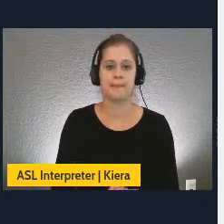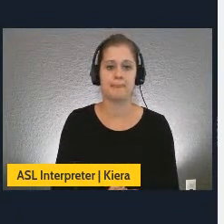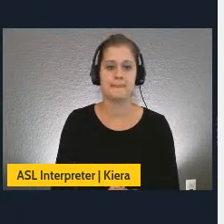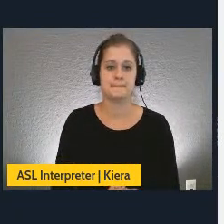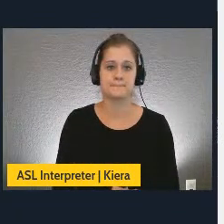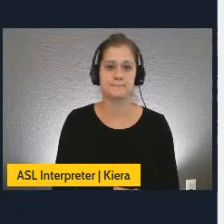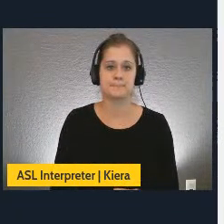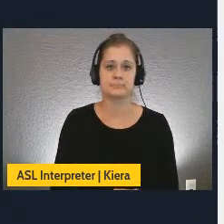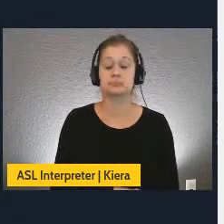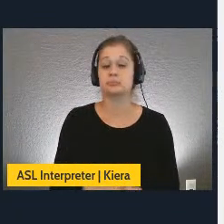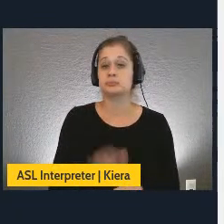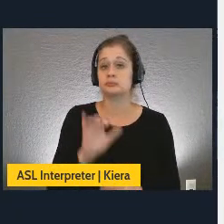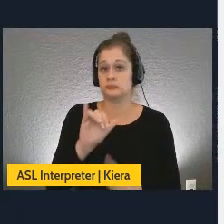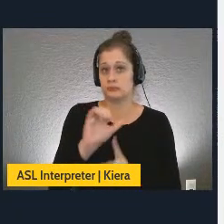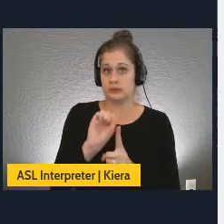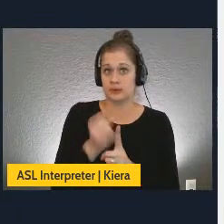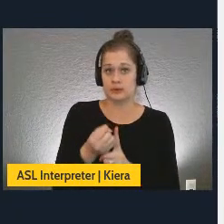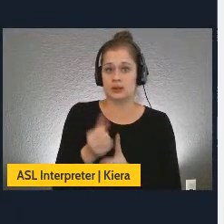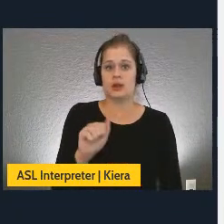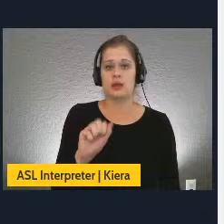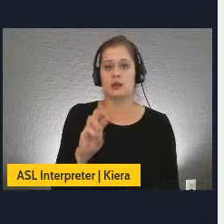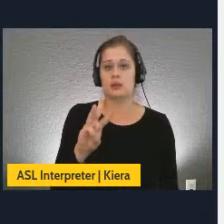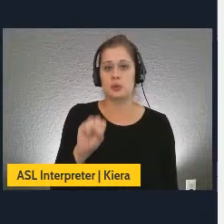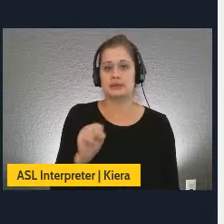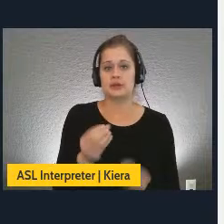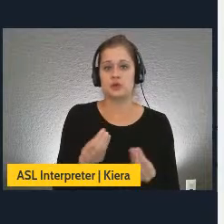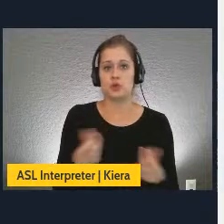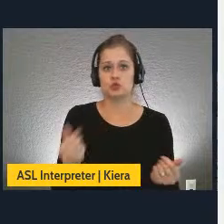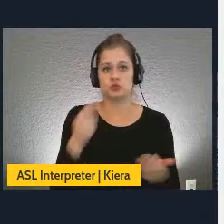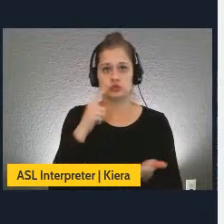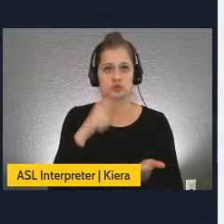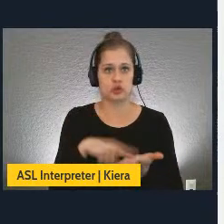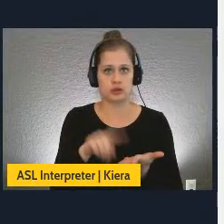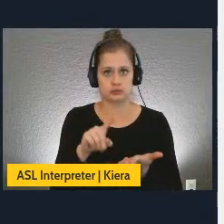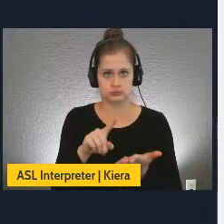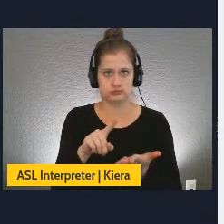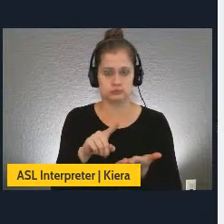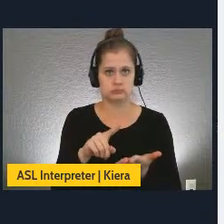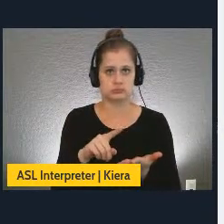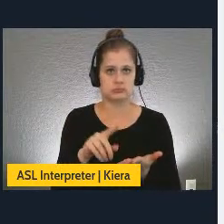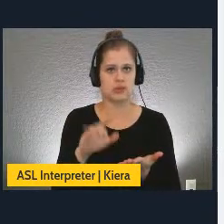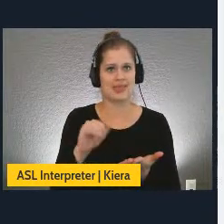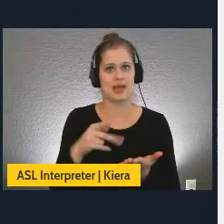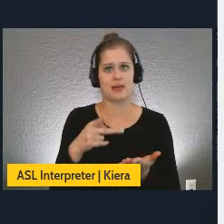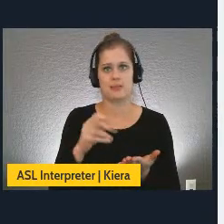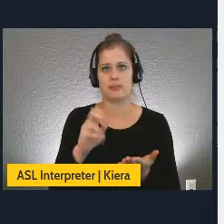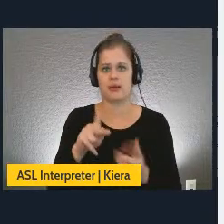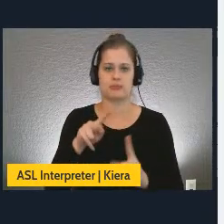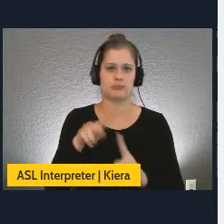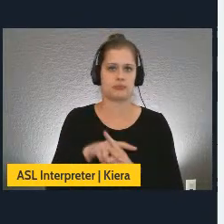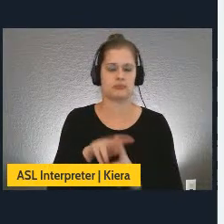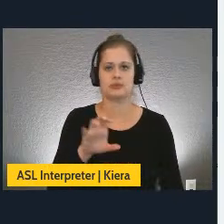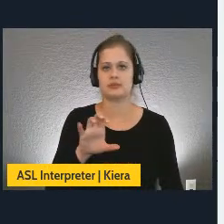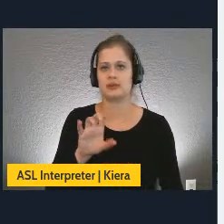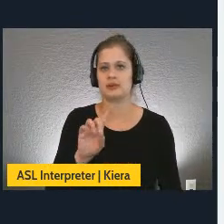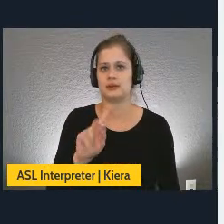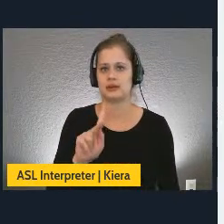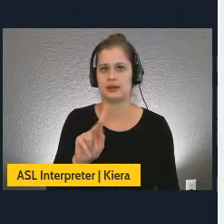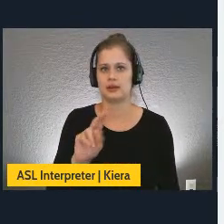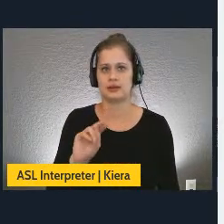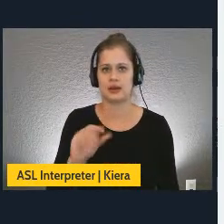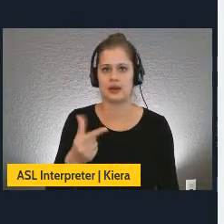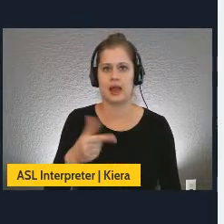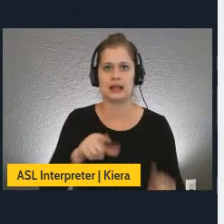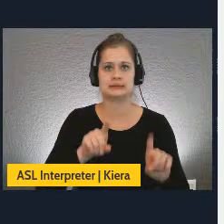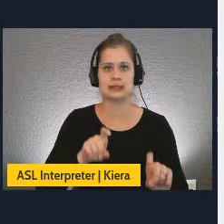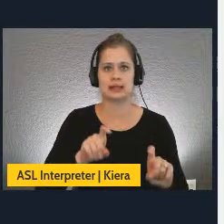in this case, we've got the AWS Solutions check, which is the pack that is applied to the CDK-nag test stack, which is a stack